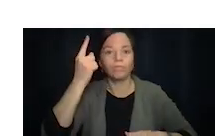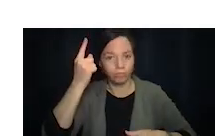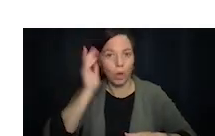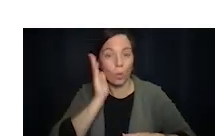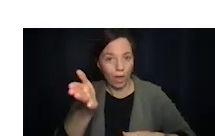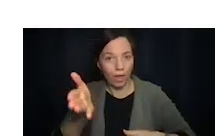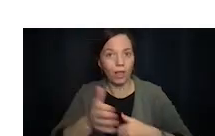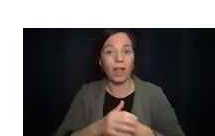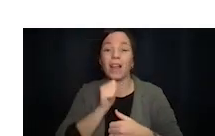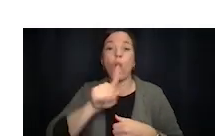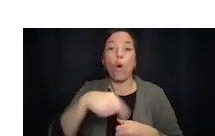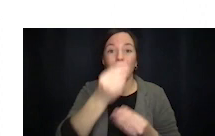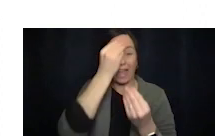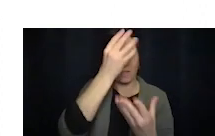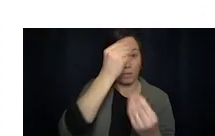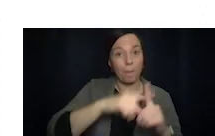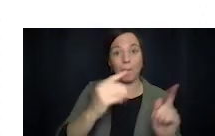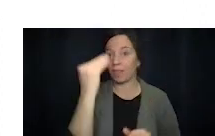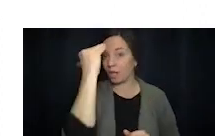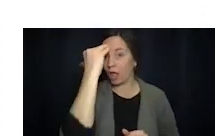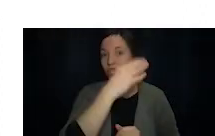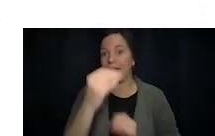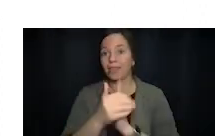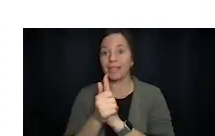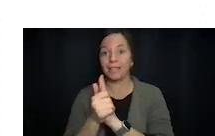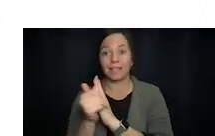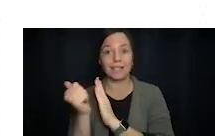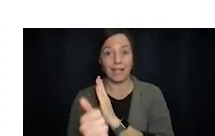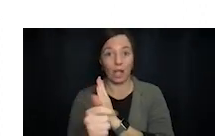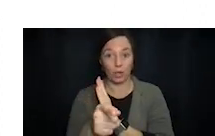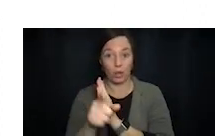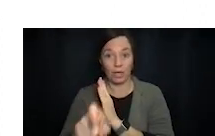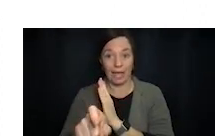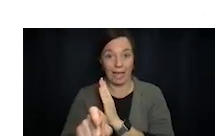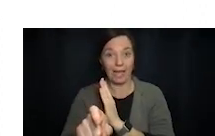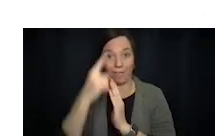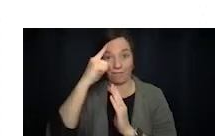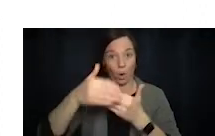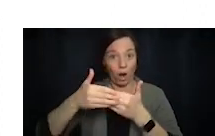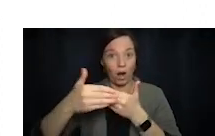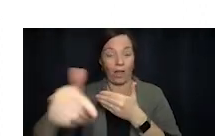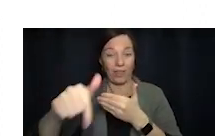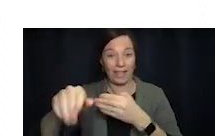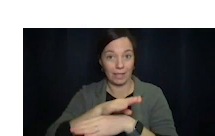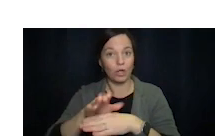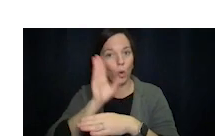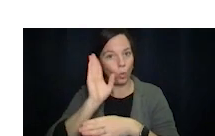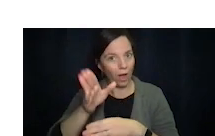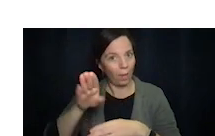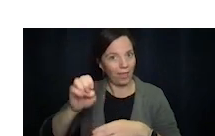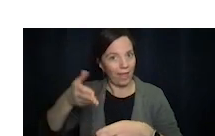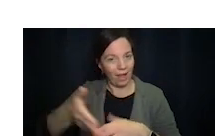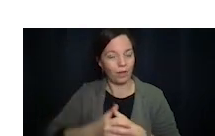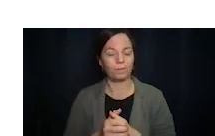information, but this knowledge and the skills you will need when you go off into this industry. While we have certainly as a system taken